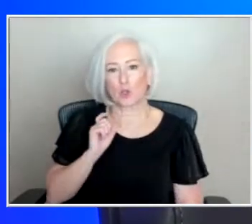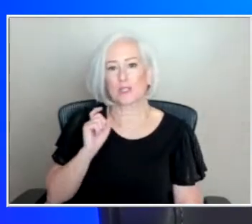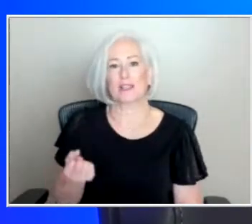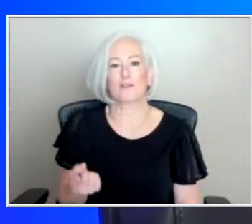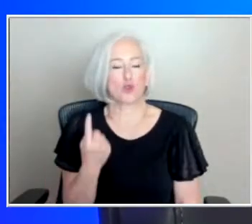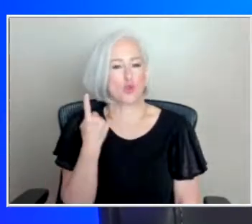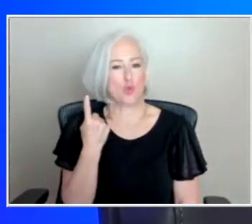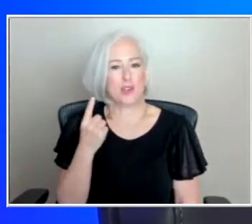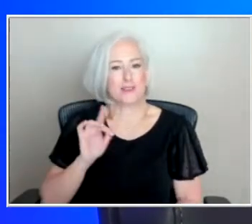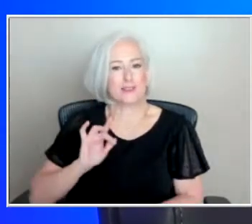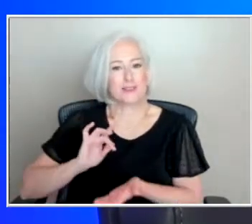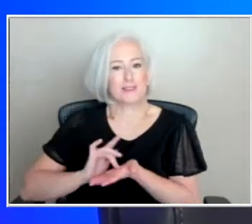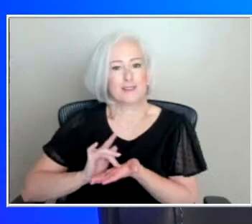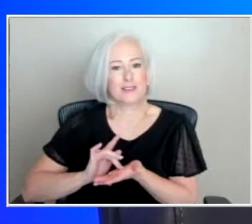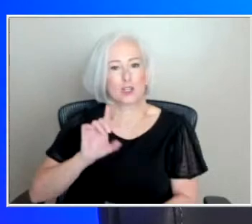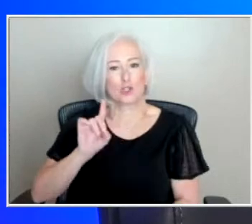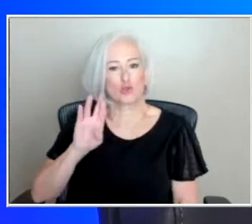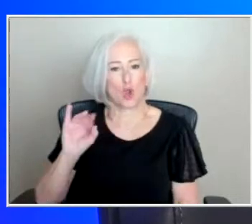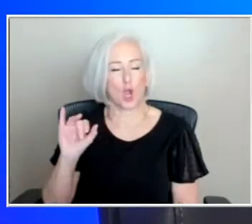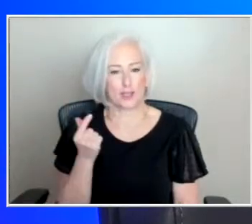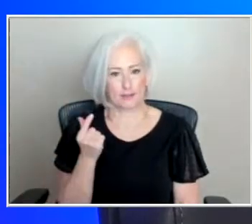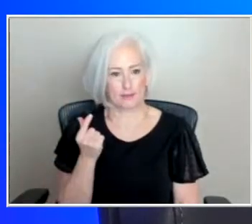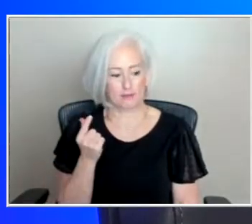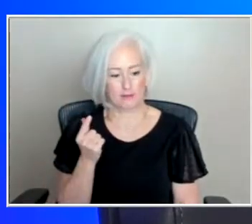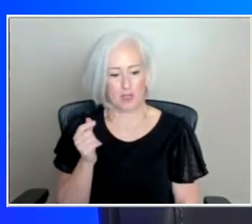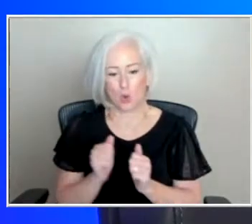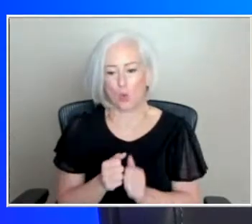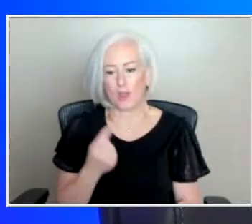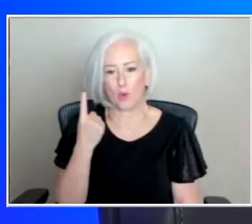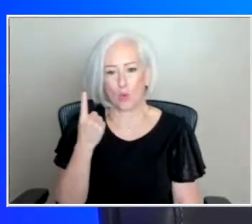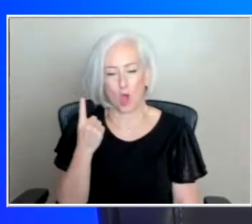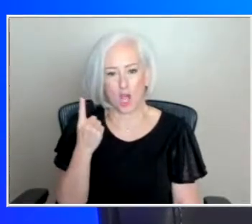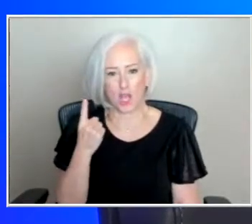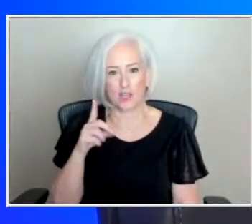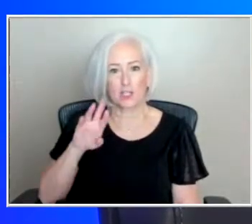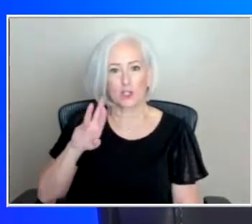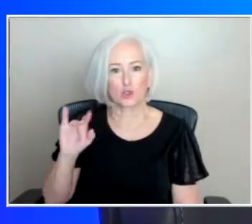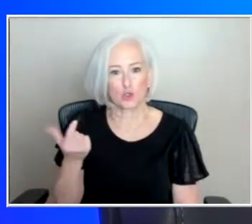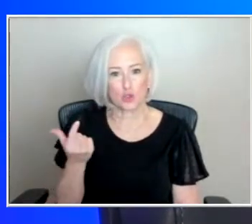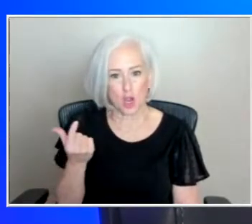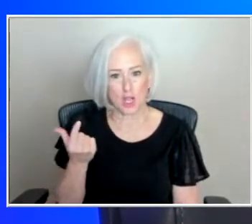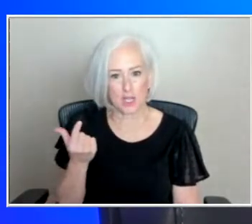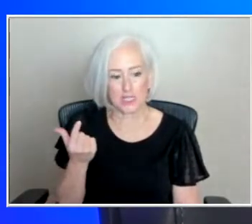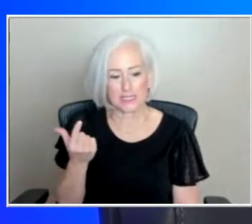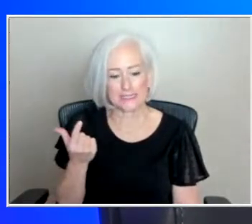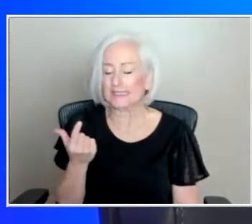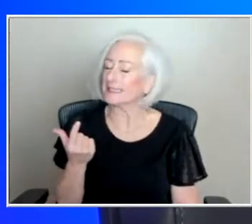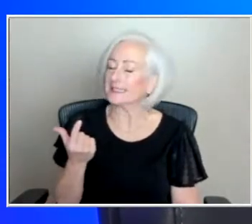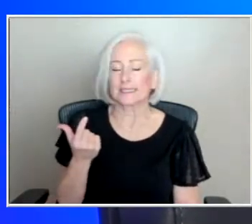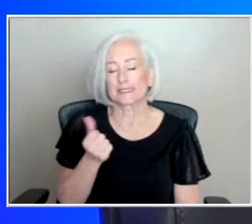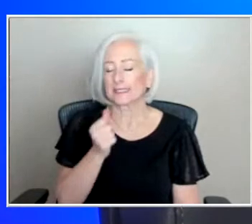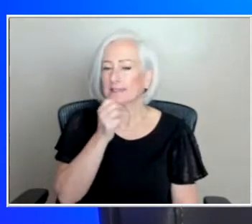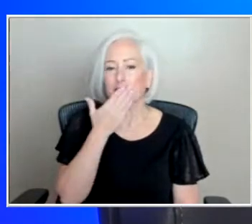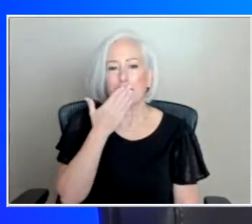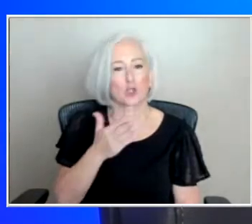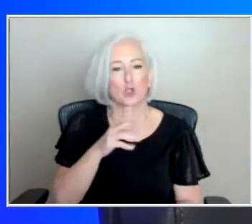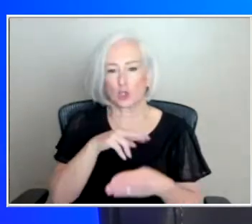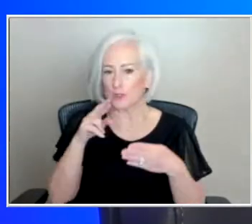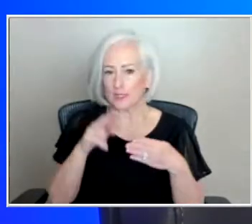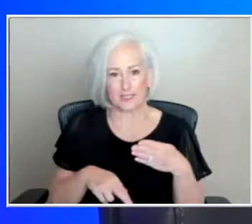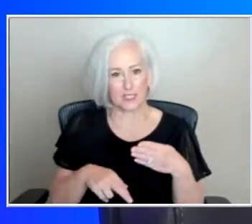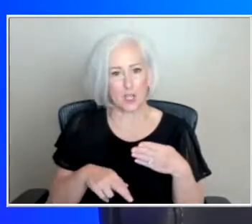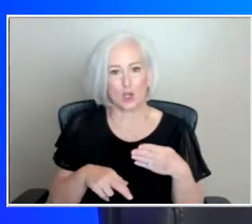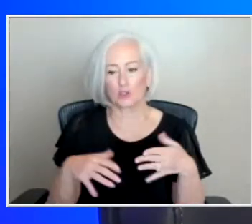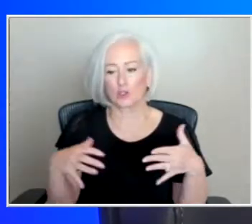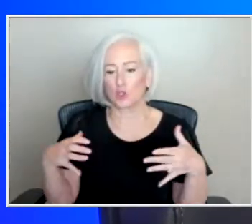drug. And we know that with one drug, the results are dismal in terms of success in shrinking the